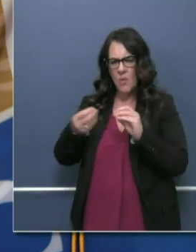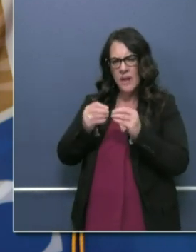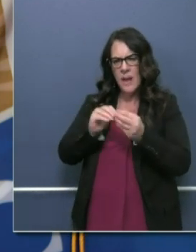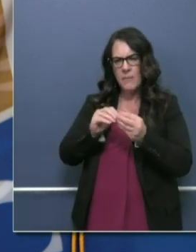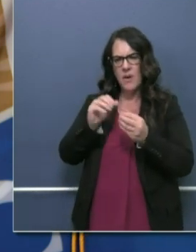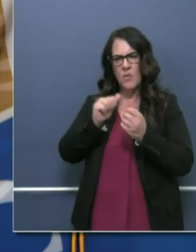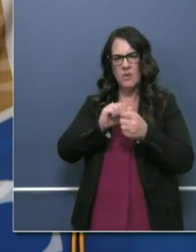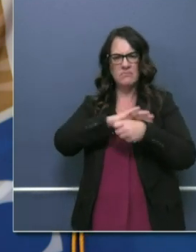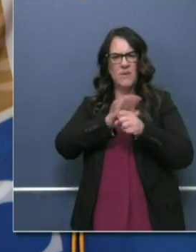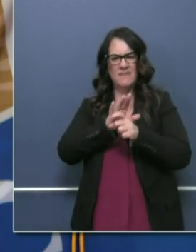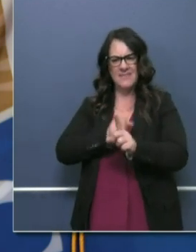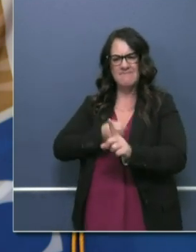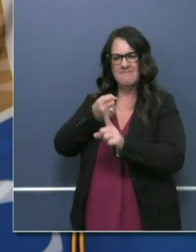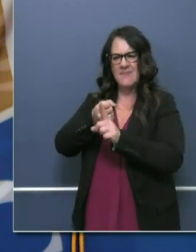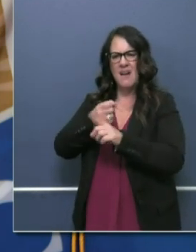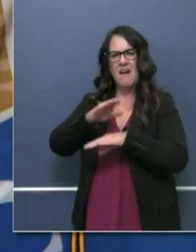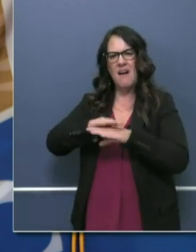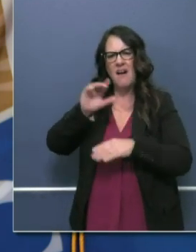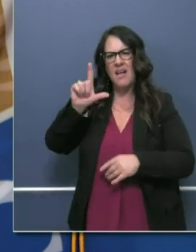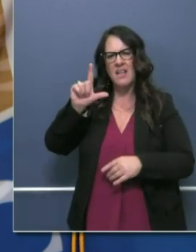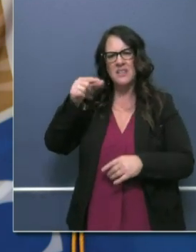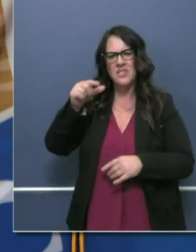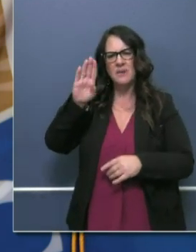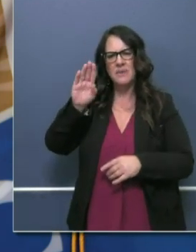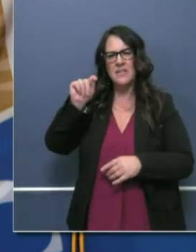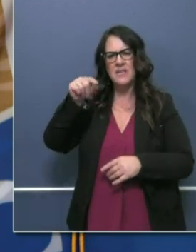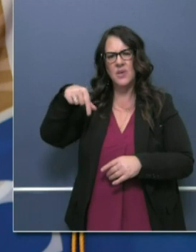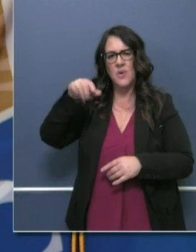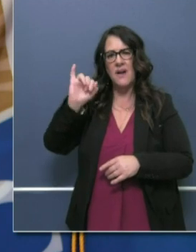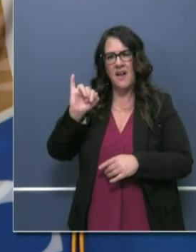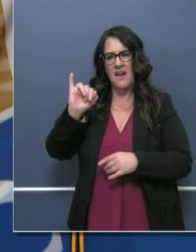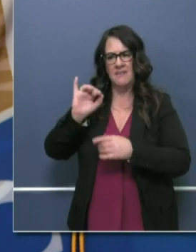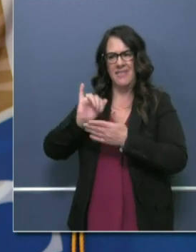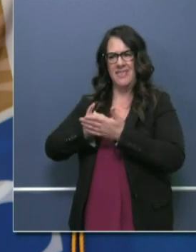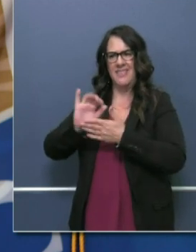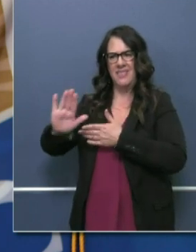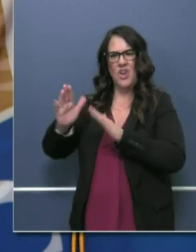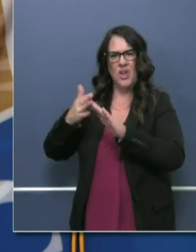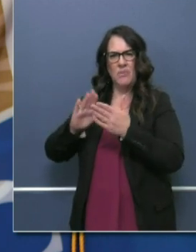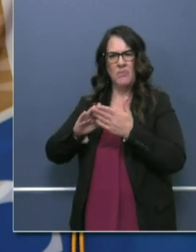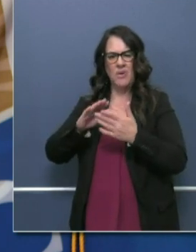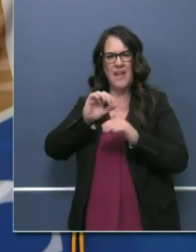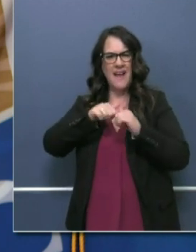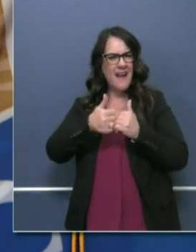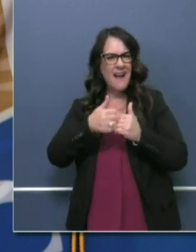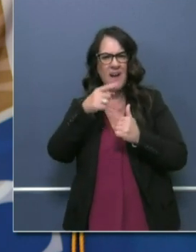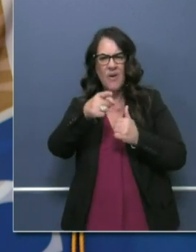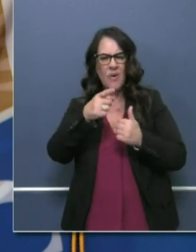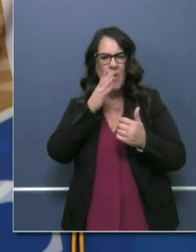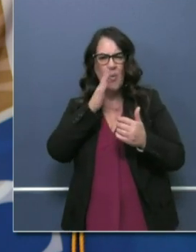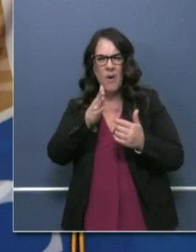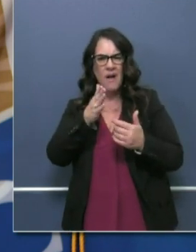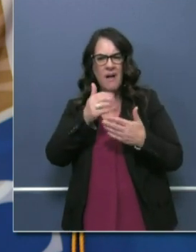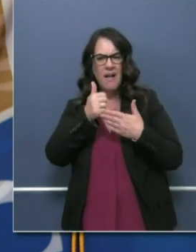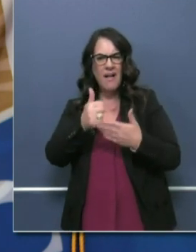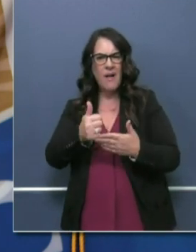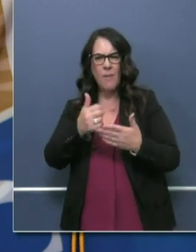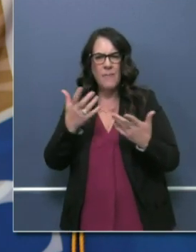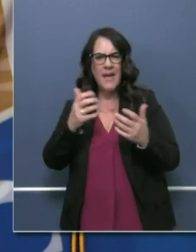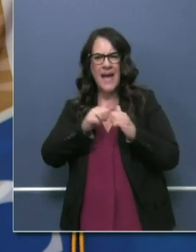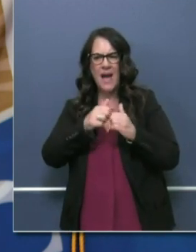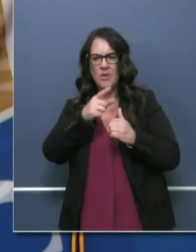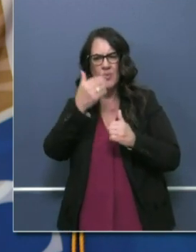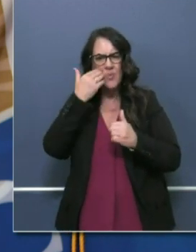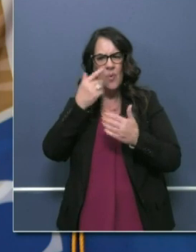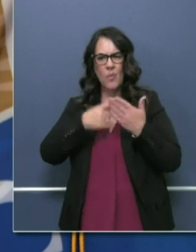this COVID impact on the LGBTQI community. So if you wouldn't mind take a crack at those, sir, I'd appreciate it.